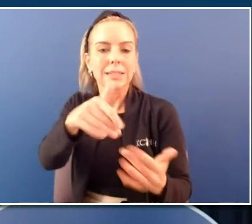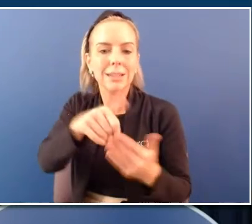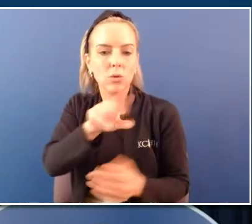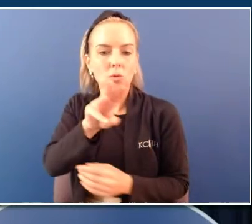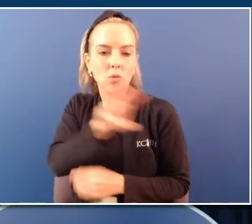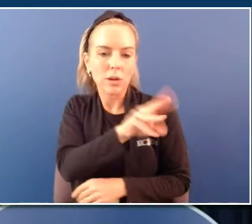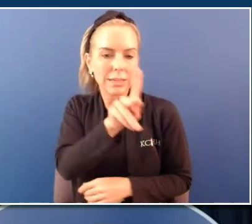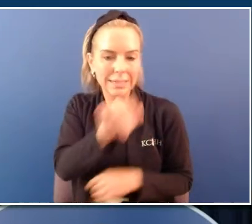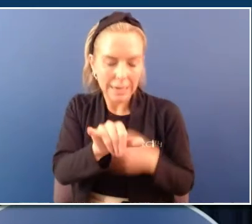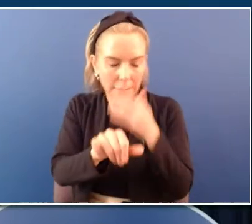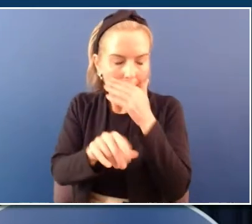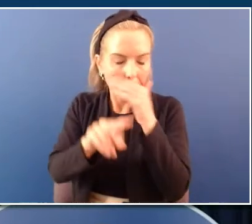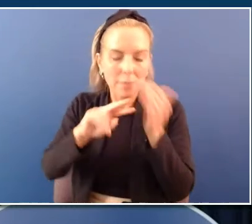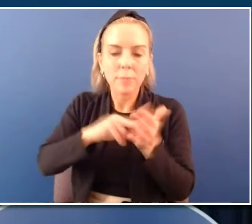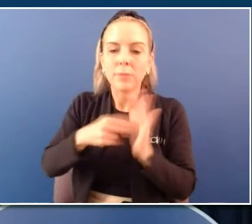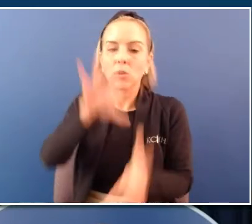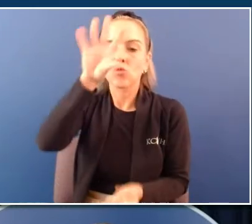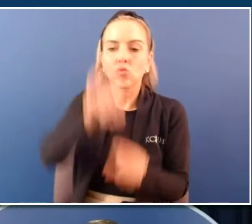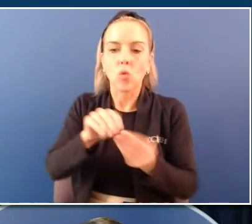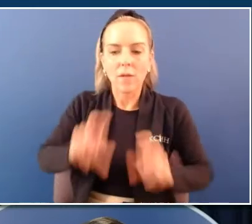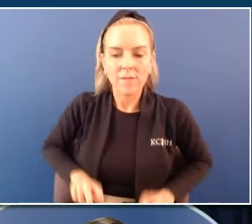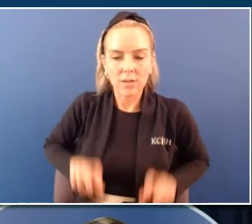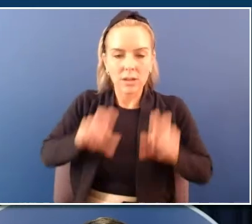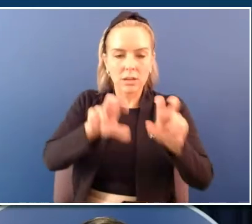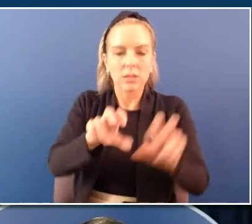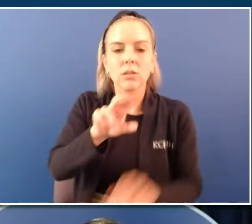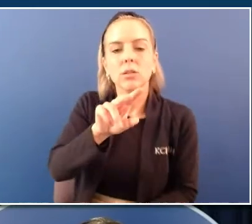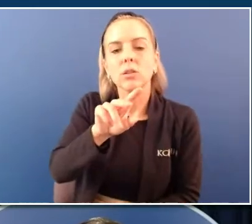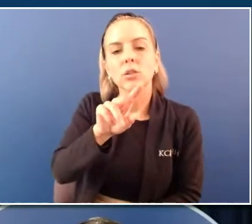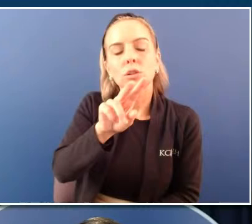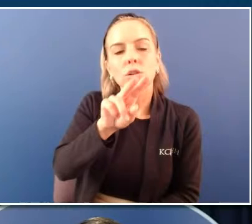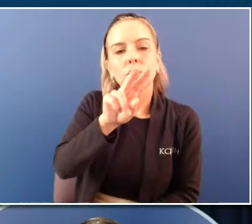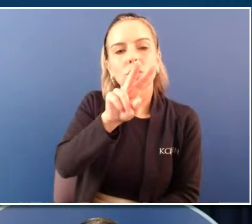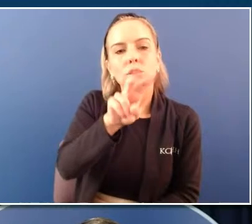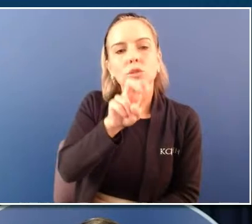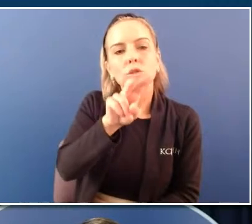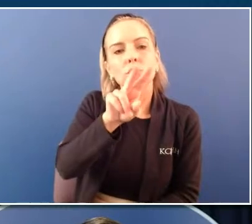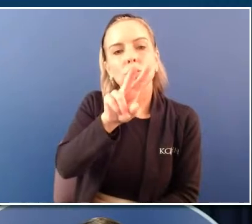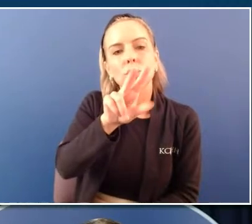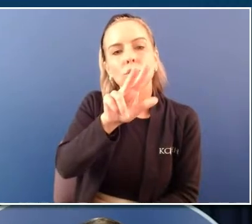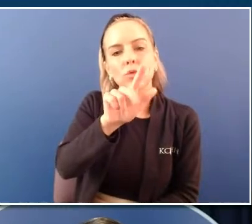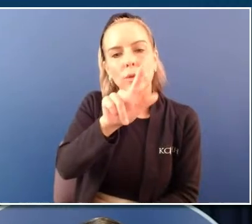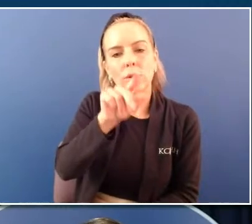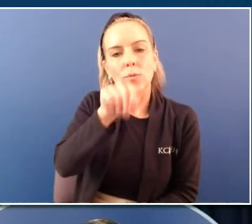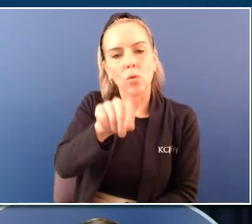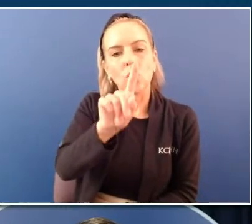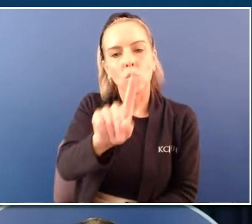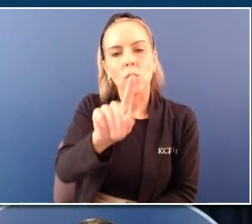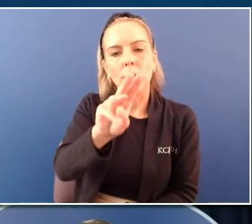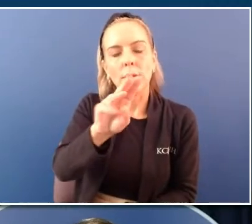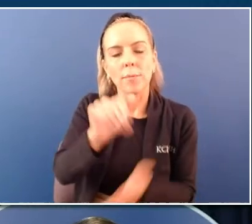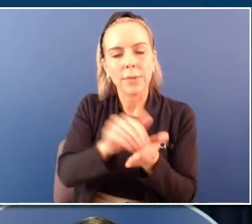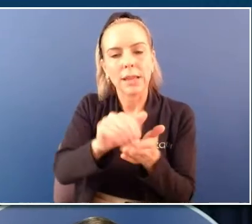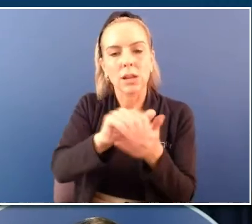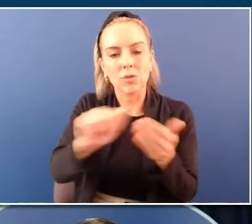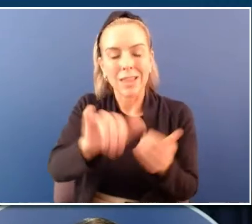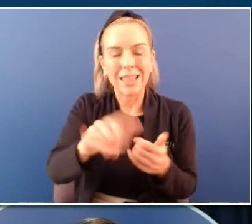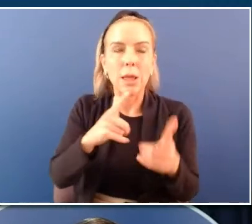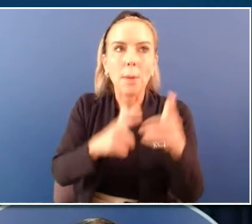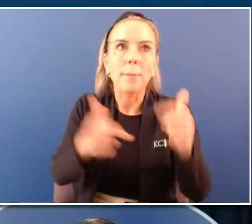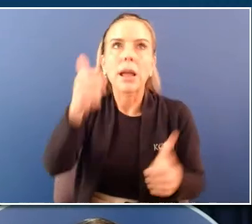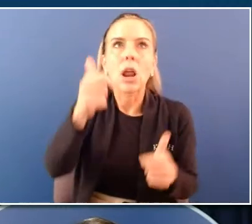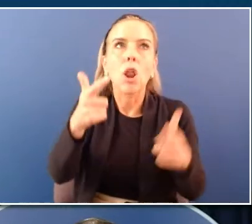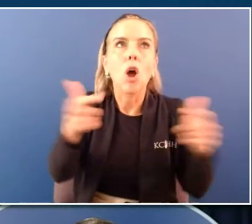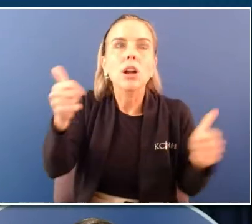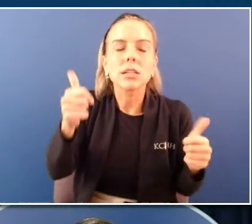means a total of investment of more than $223.1 million, which we believe is the largest single housing